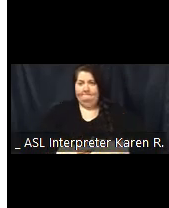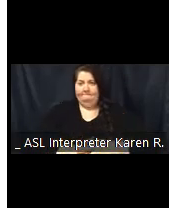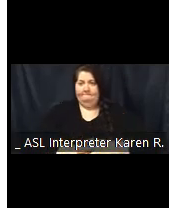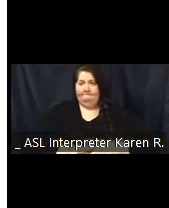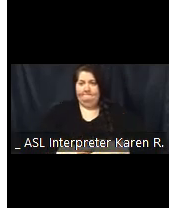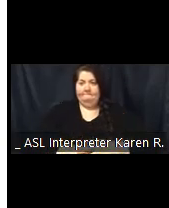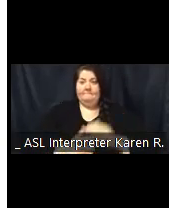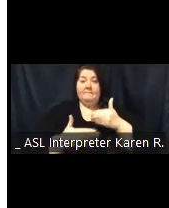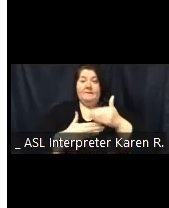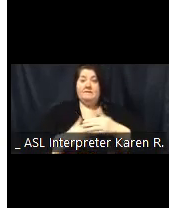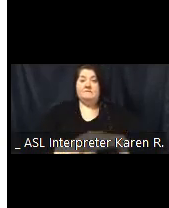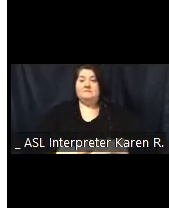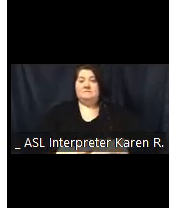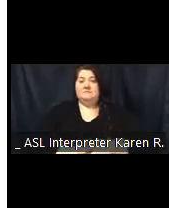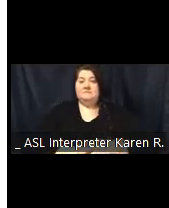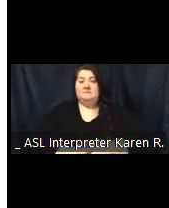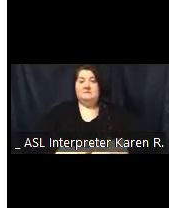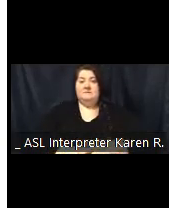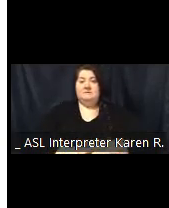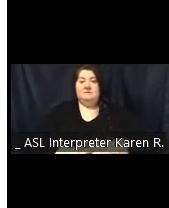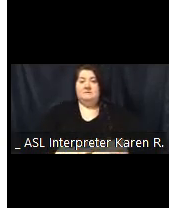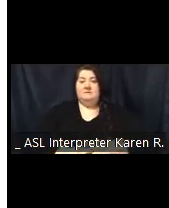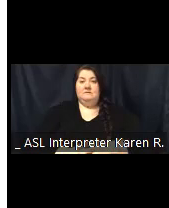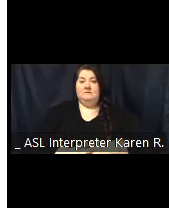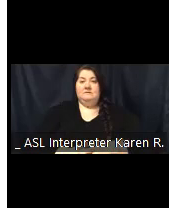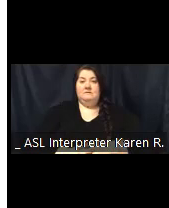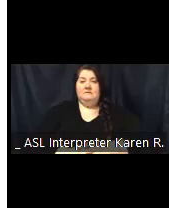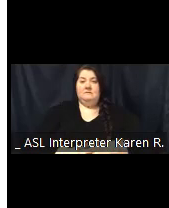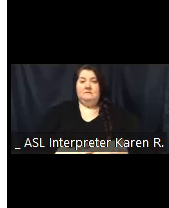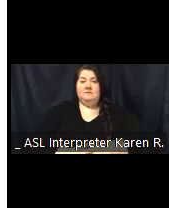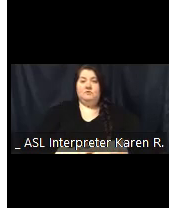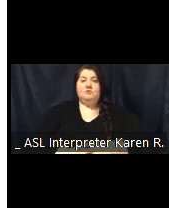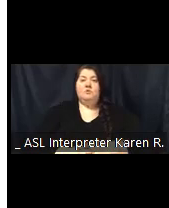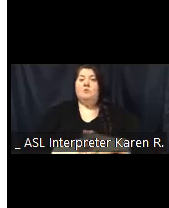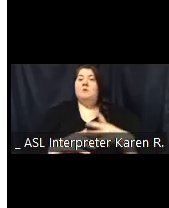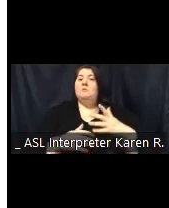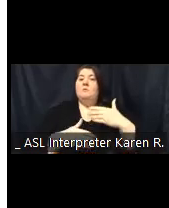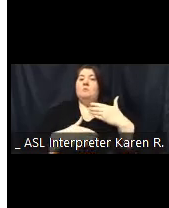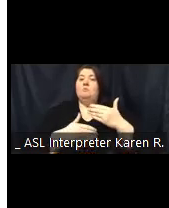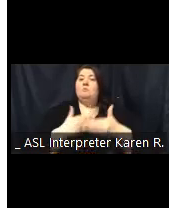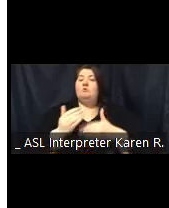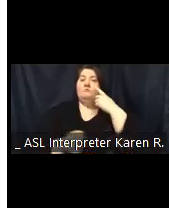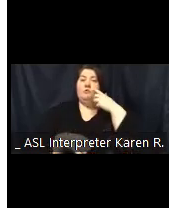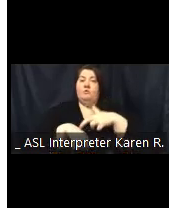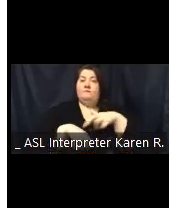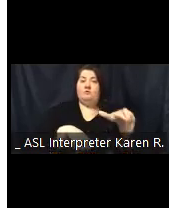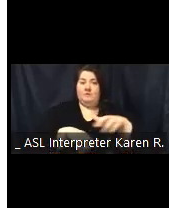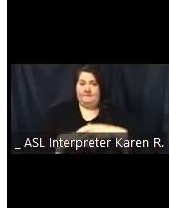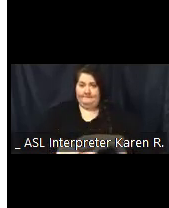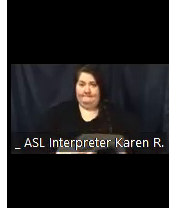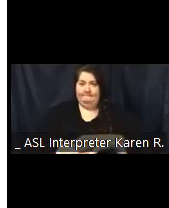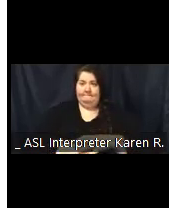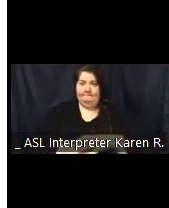Next slide, please. So we'll start with procedures for referrals. I